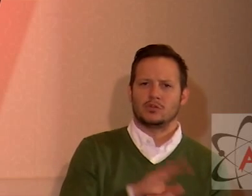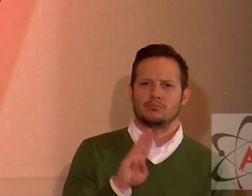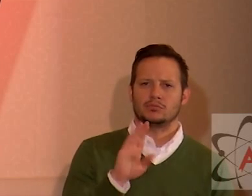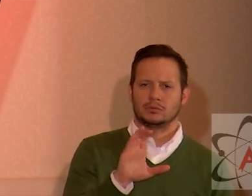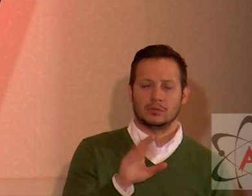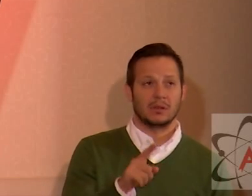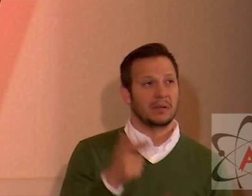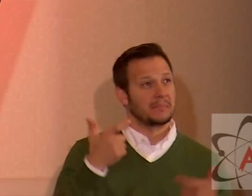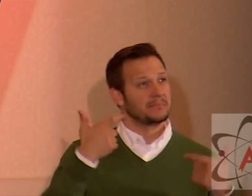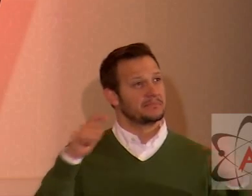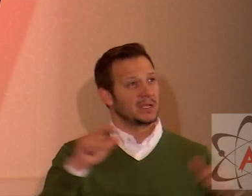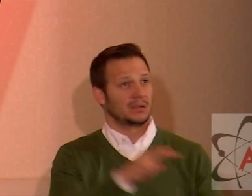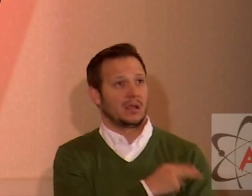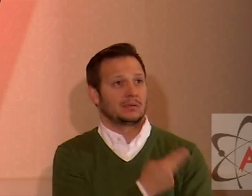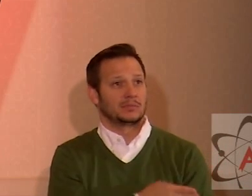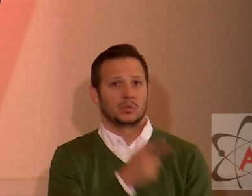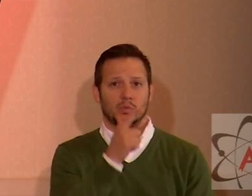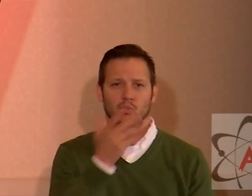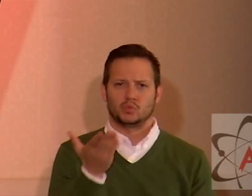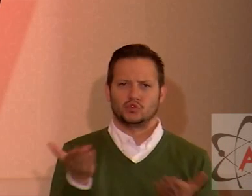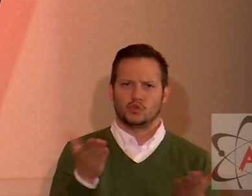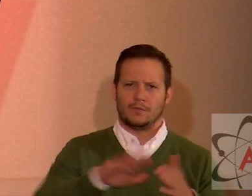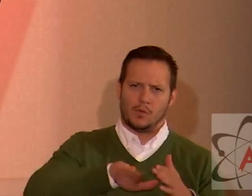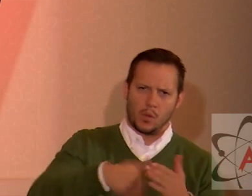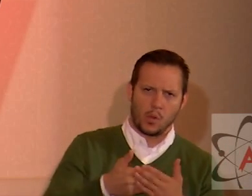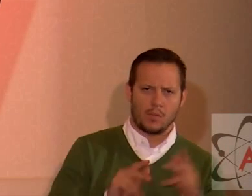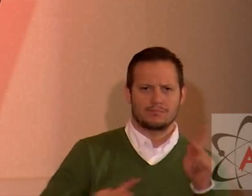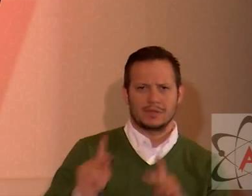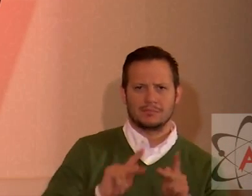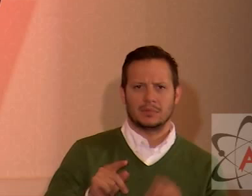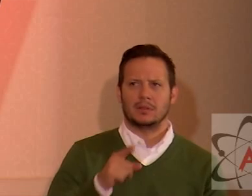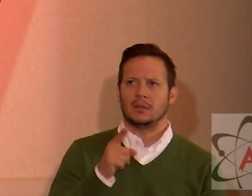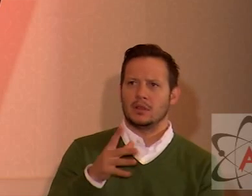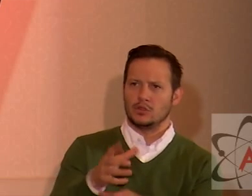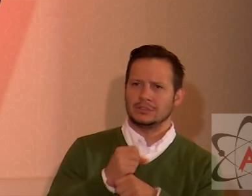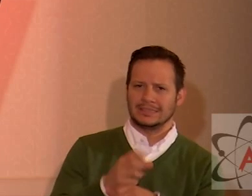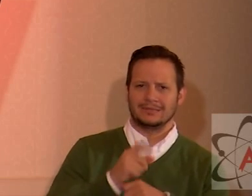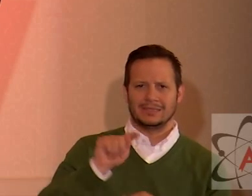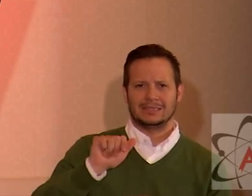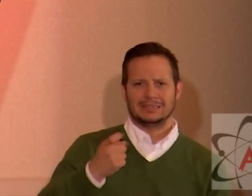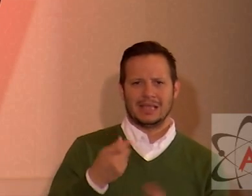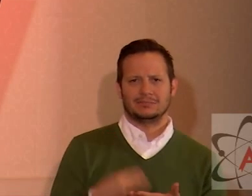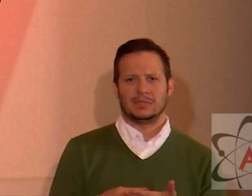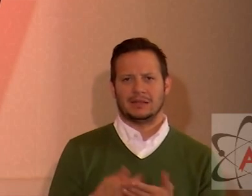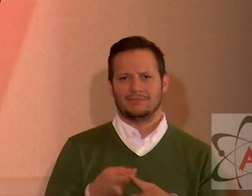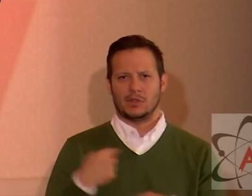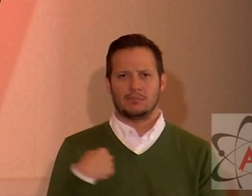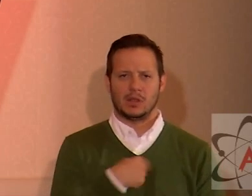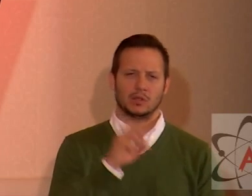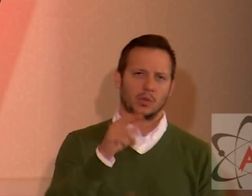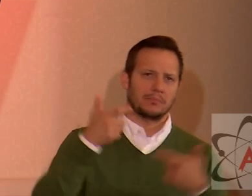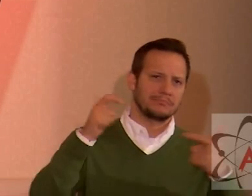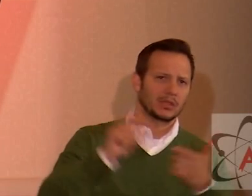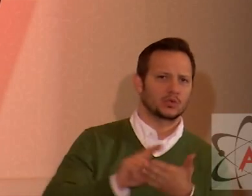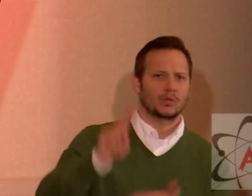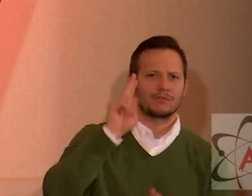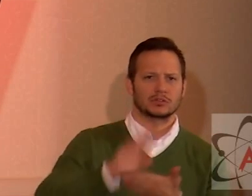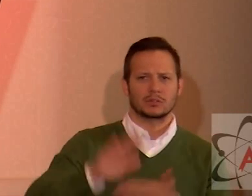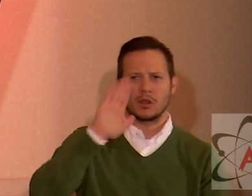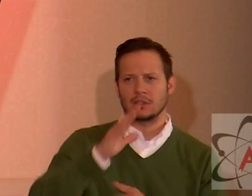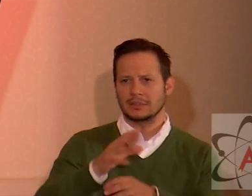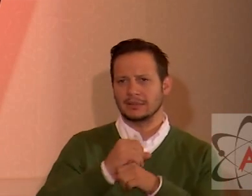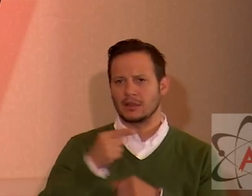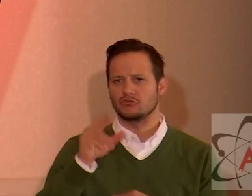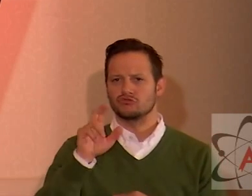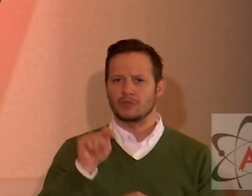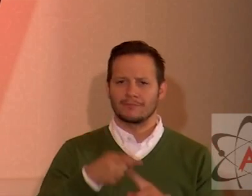big hospital that serves all the people, that gets tax money from all of us, or a big university or college that gets grants